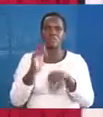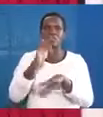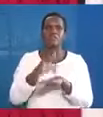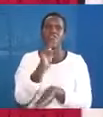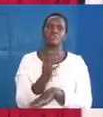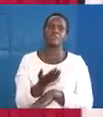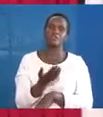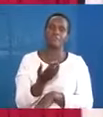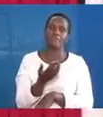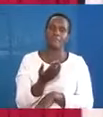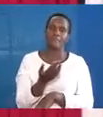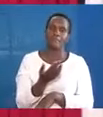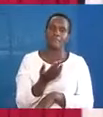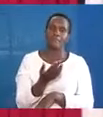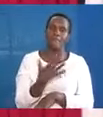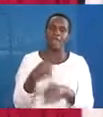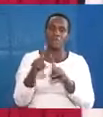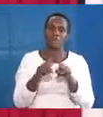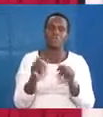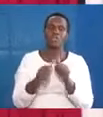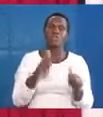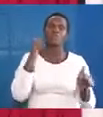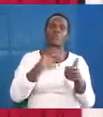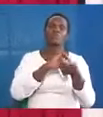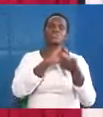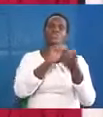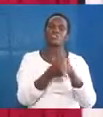heels and resisting change.